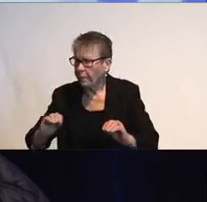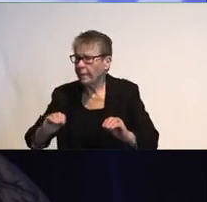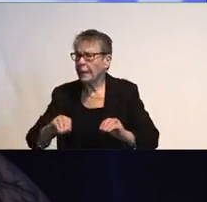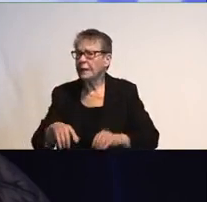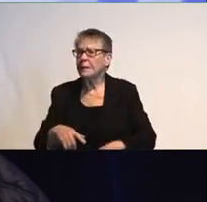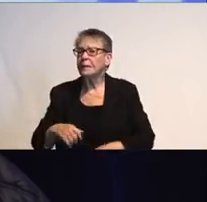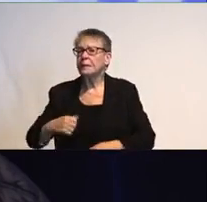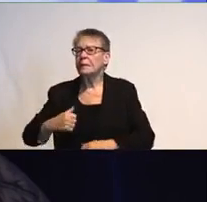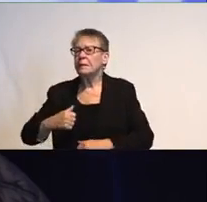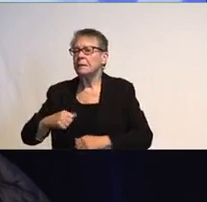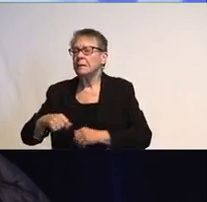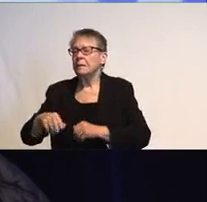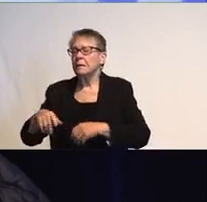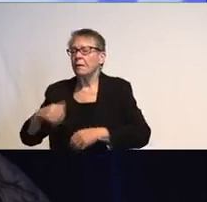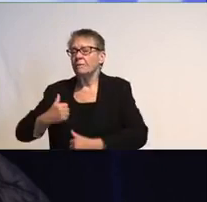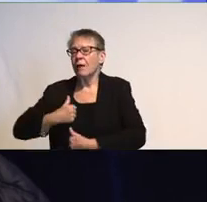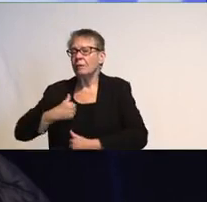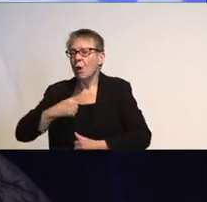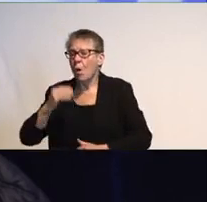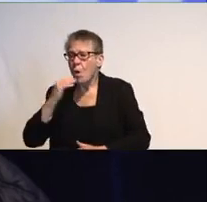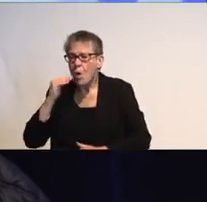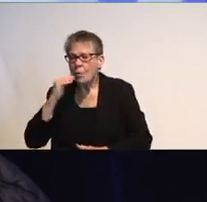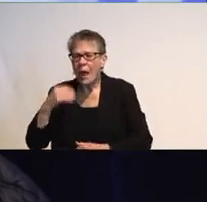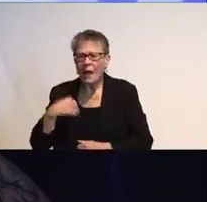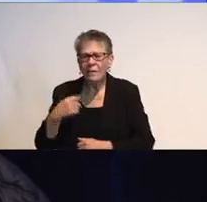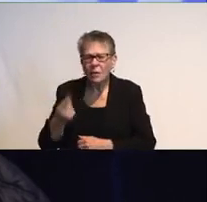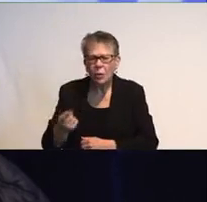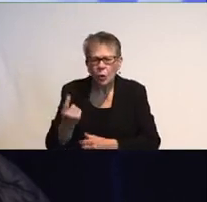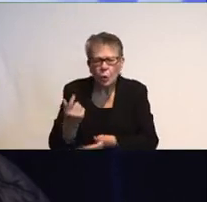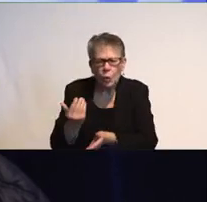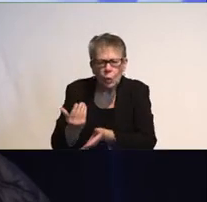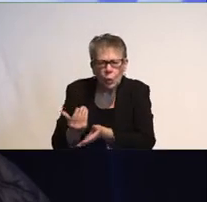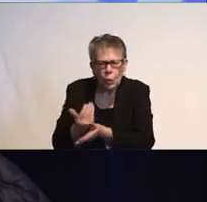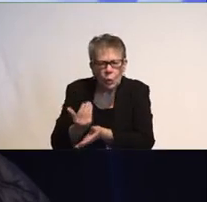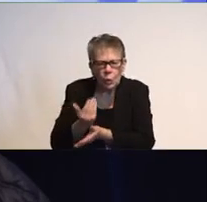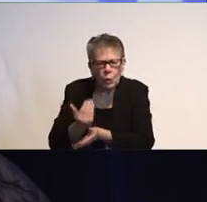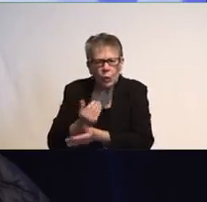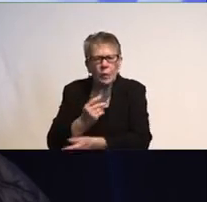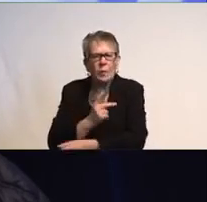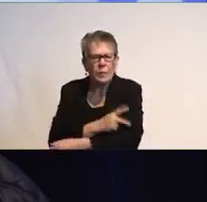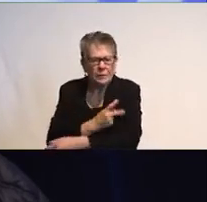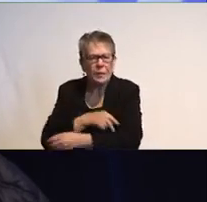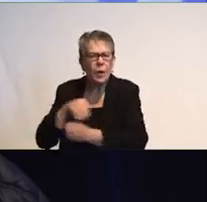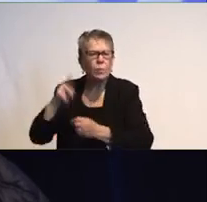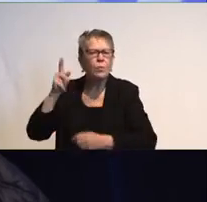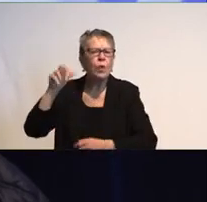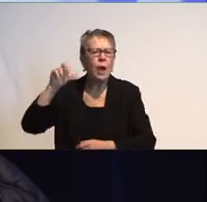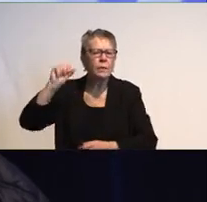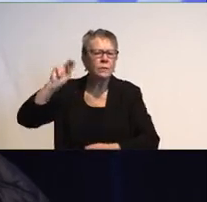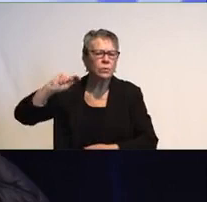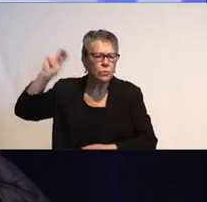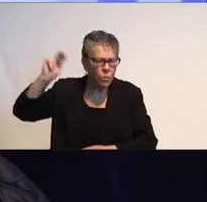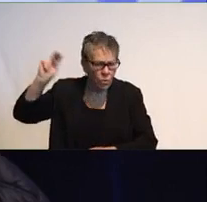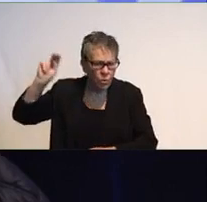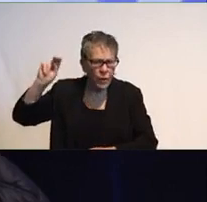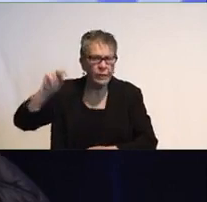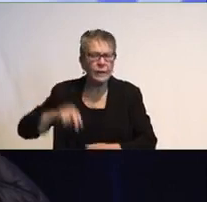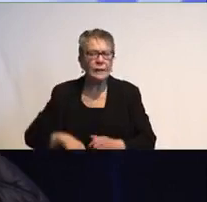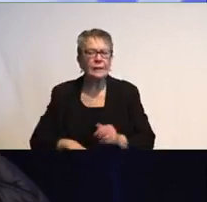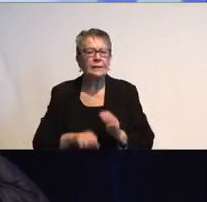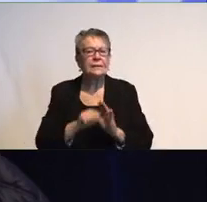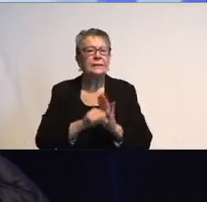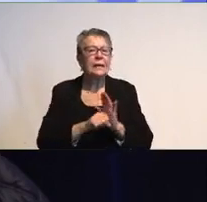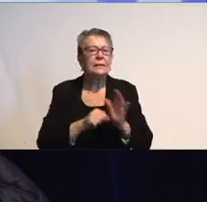cases among residents at the Paramus home. And at our state psychiatric hospitals, there are 11 new cases